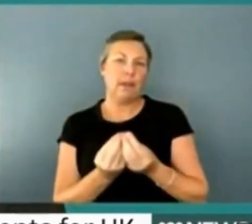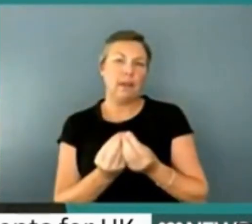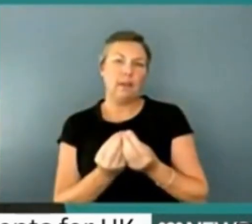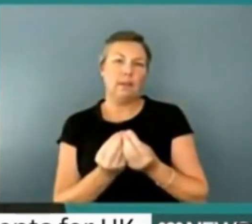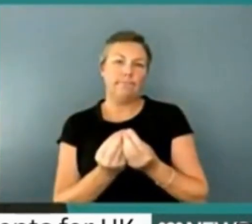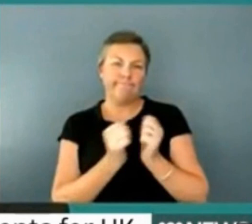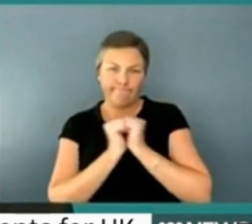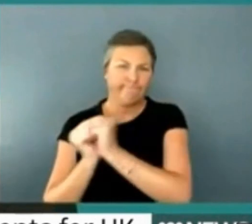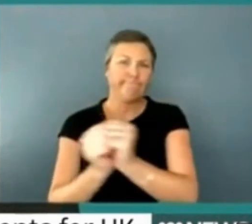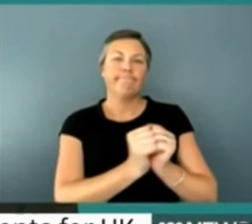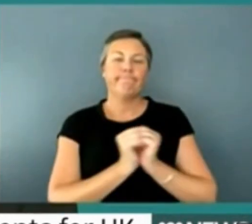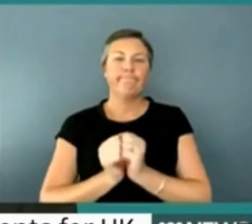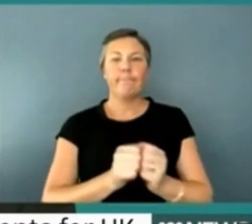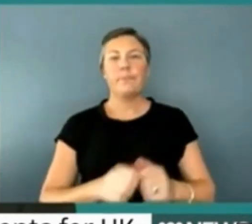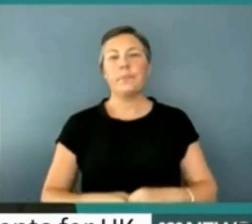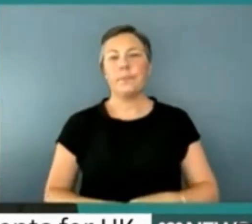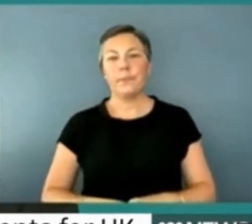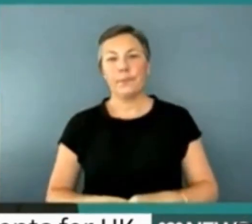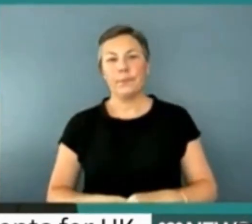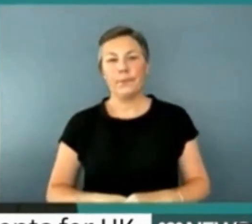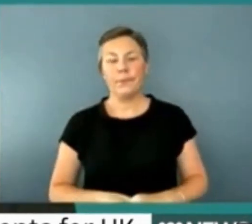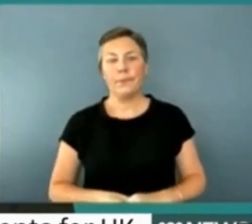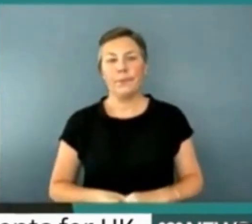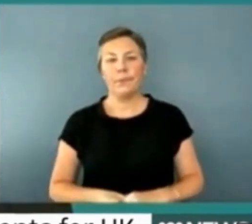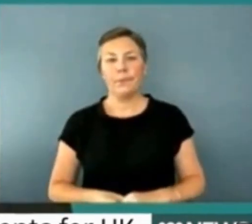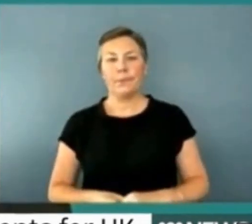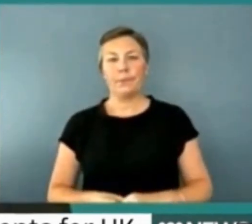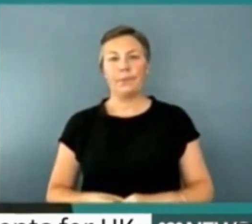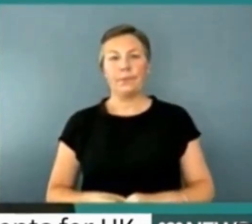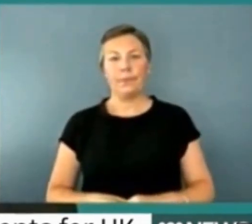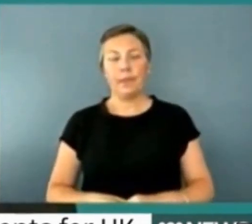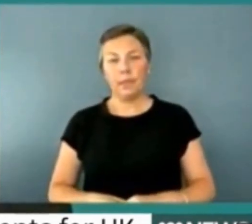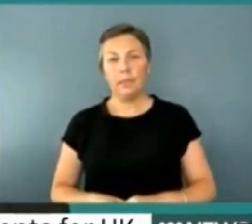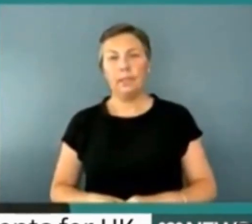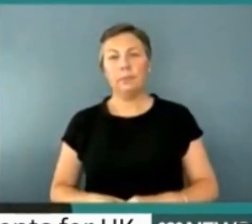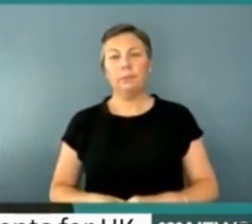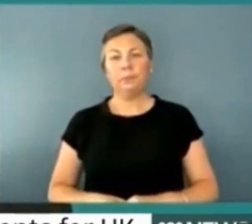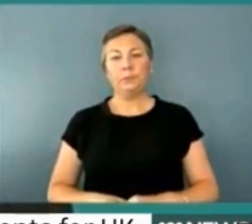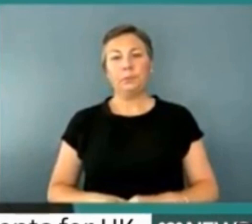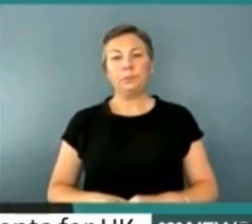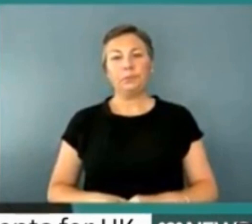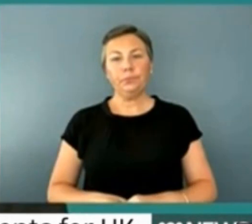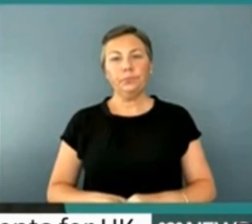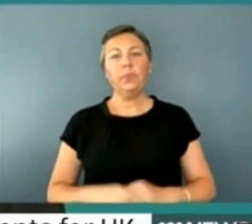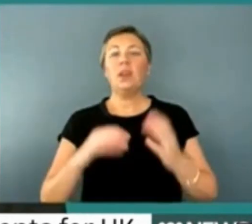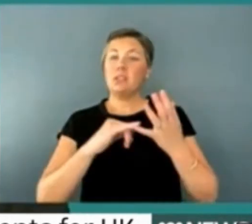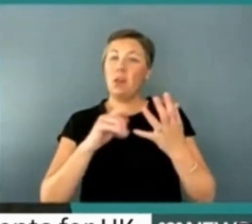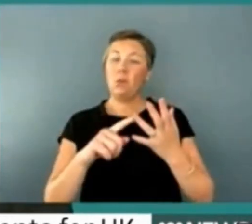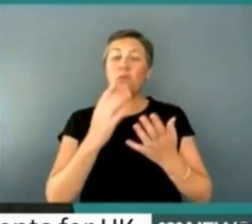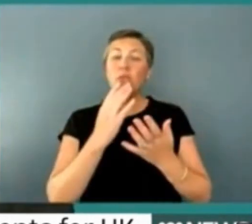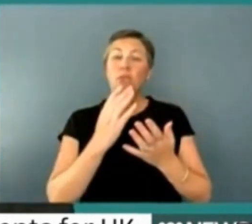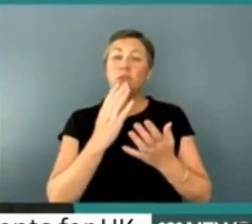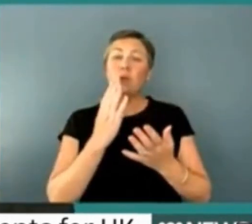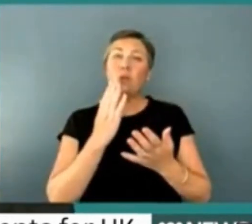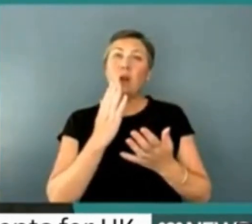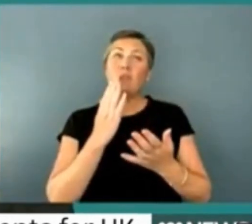Australian Commission of Safety and Quality in Aged Care, and the sector itself. And importantly, and this is something really